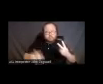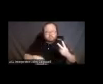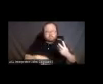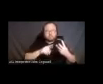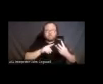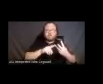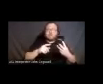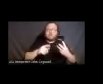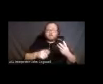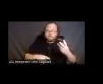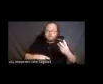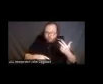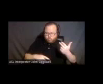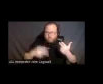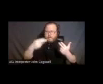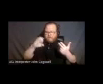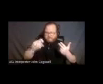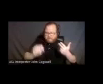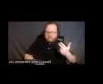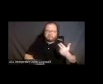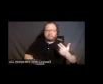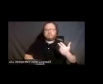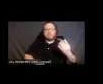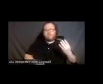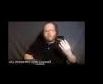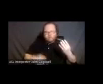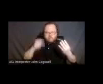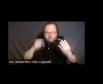Indio, Temecula, and Murrieta.